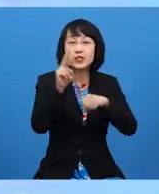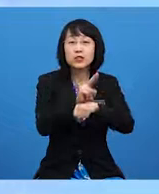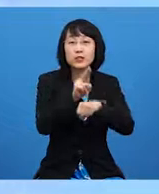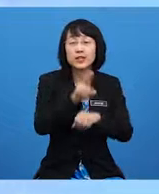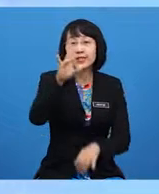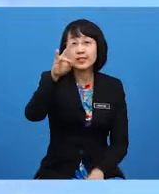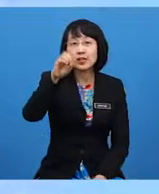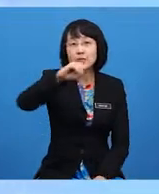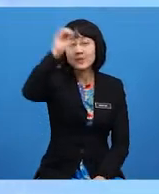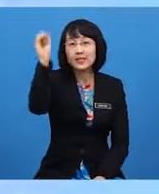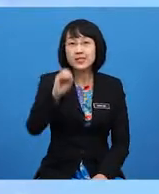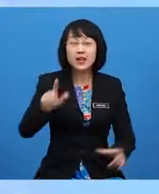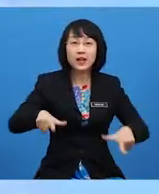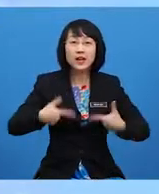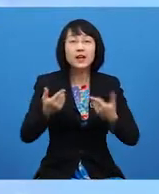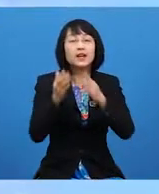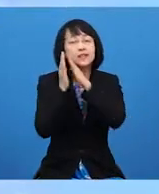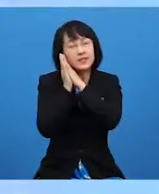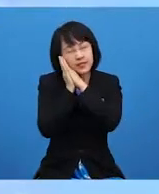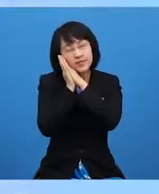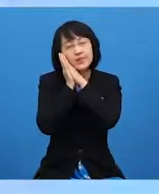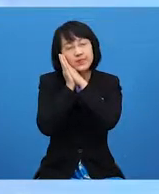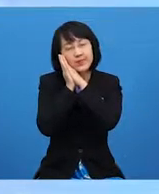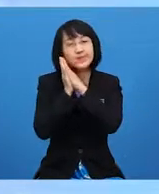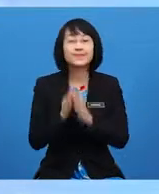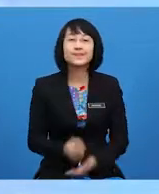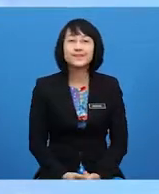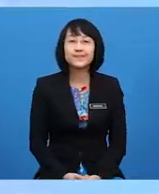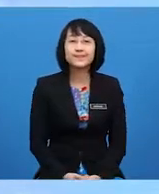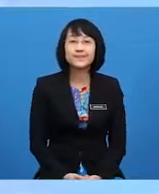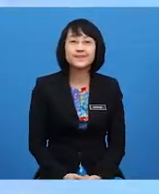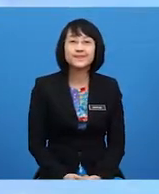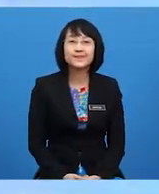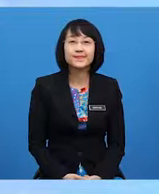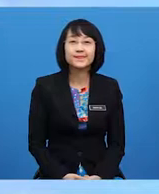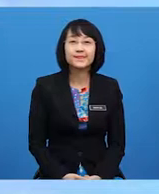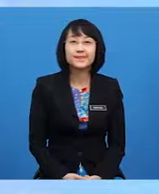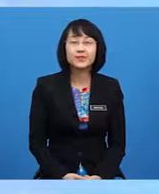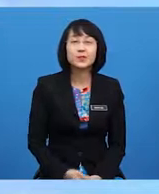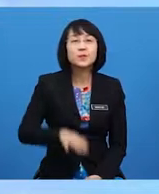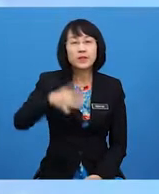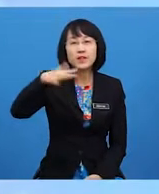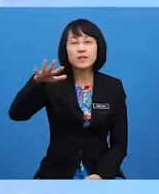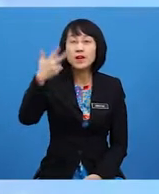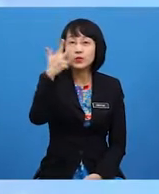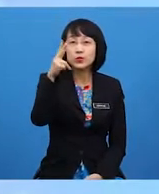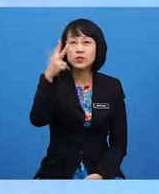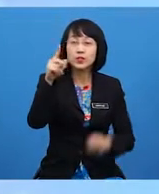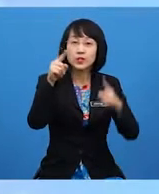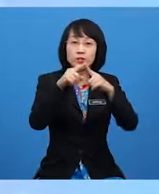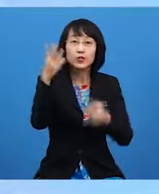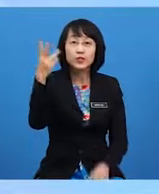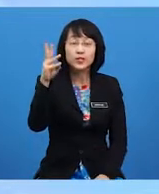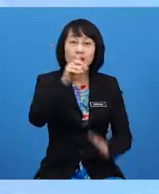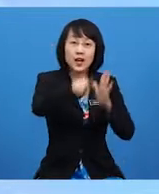in a day. No wonder my cat is sleeping most of the times. And the next fact is,